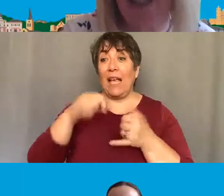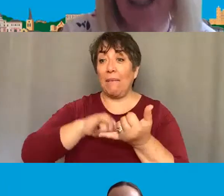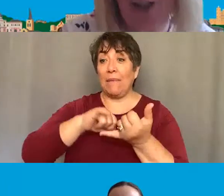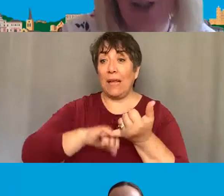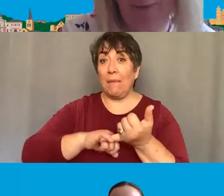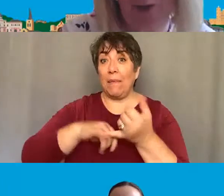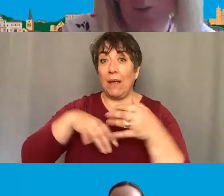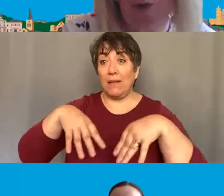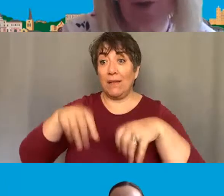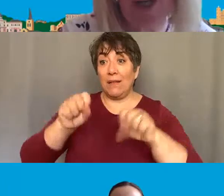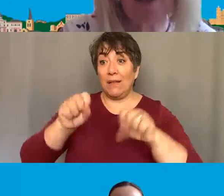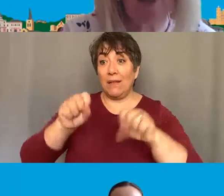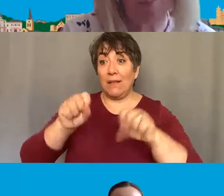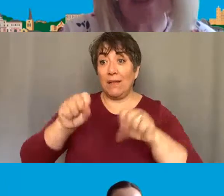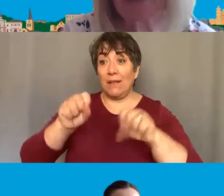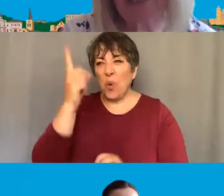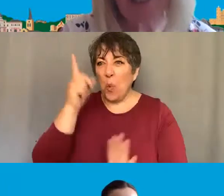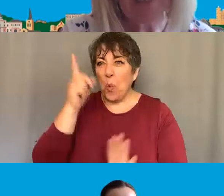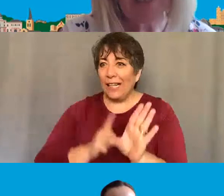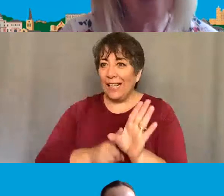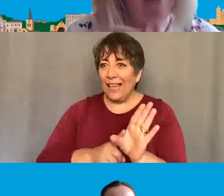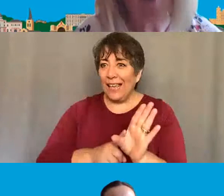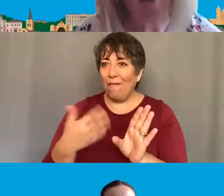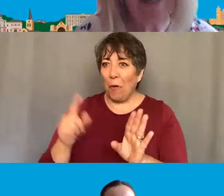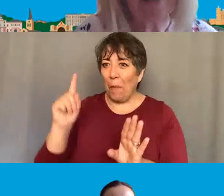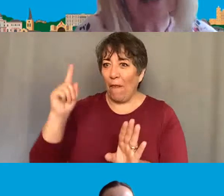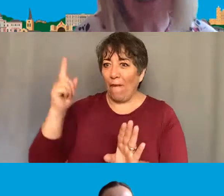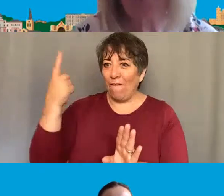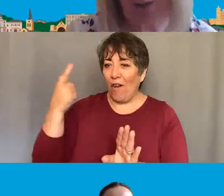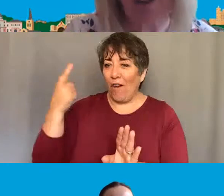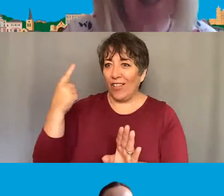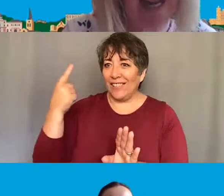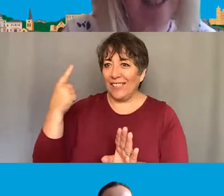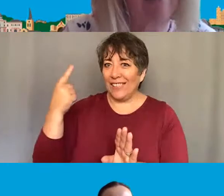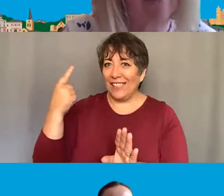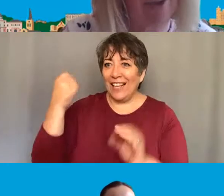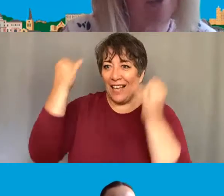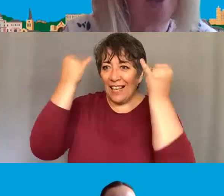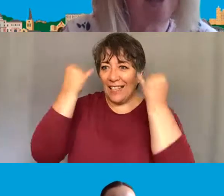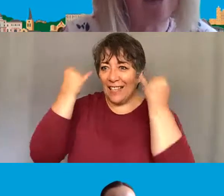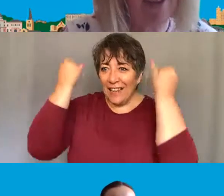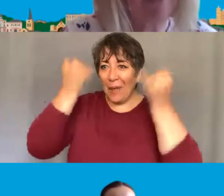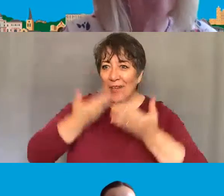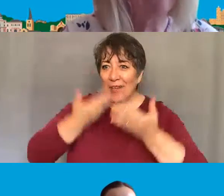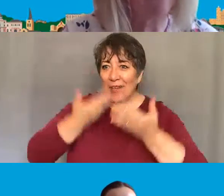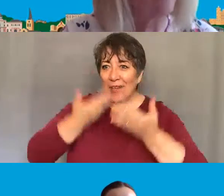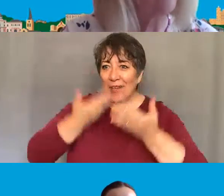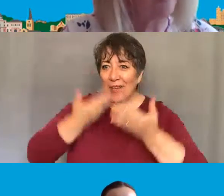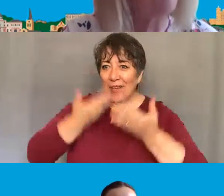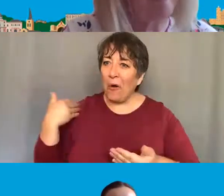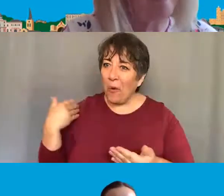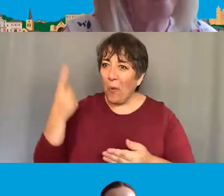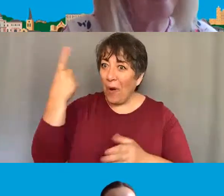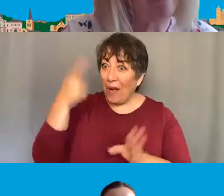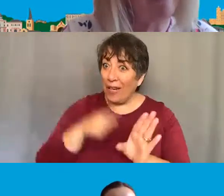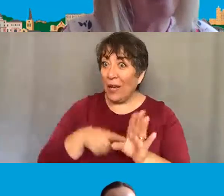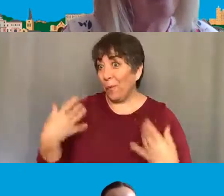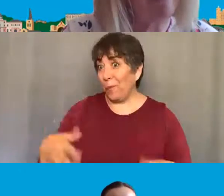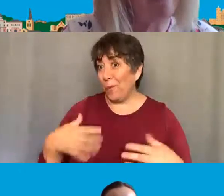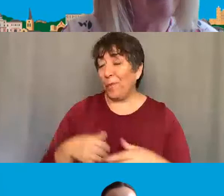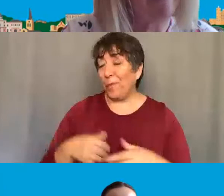be a year since the first one. So please, if there are any sessions that any of you feel that would be